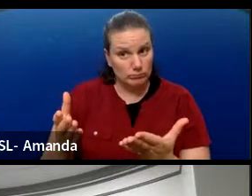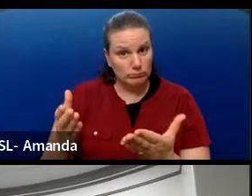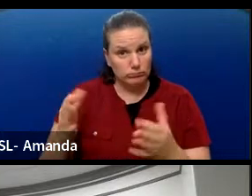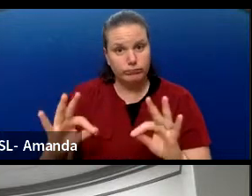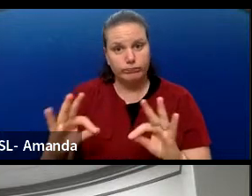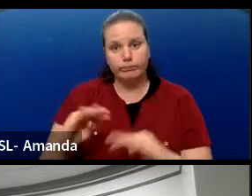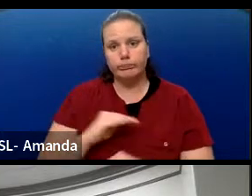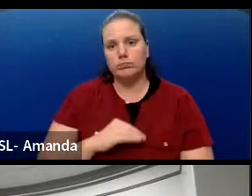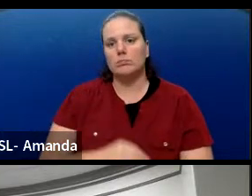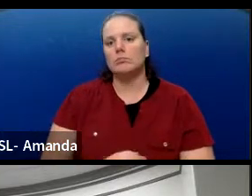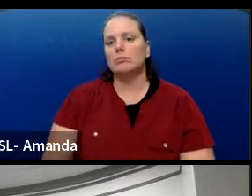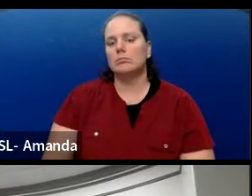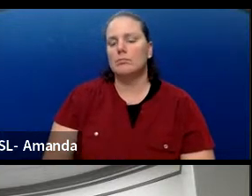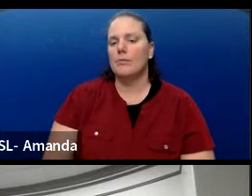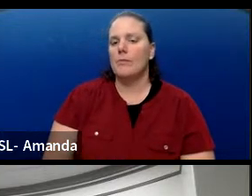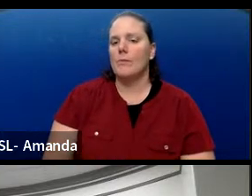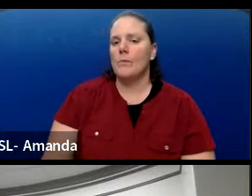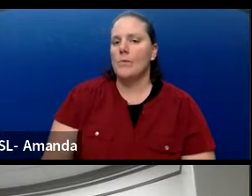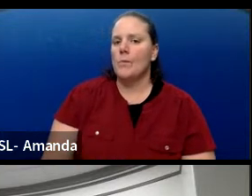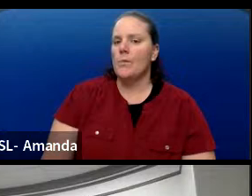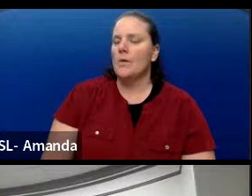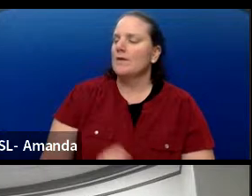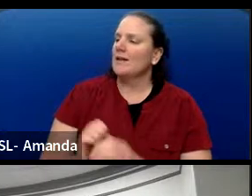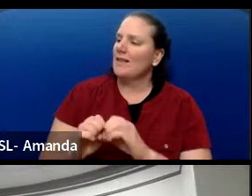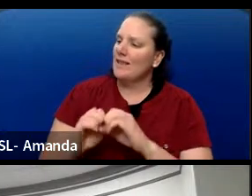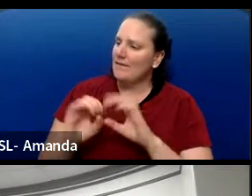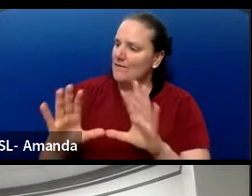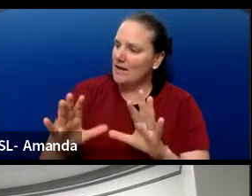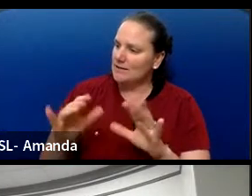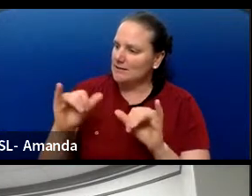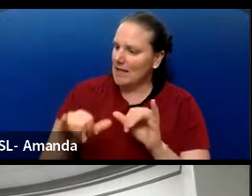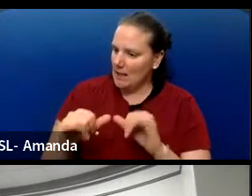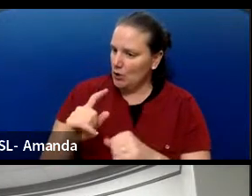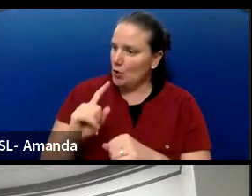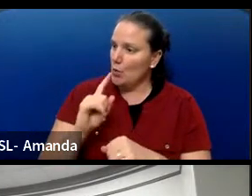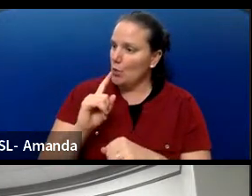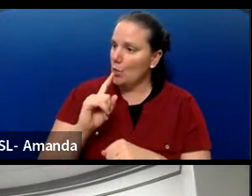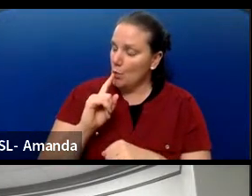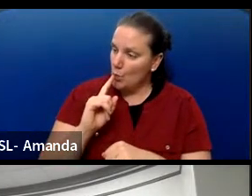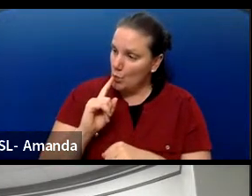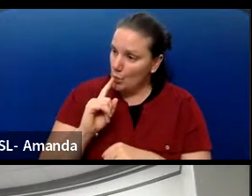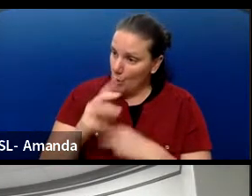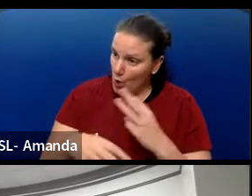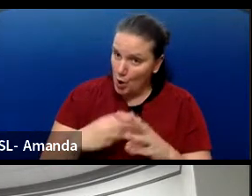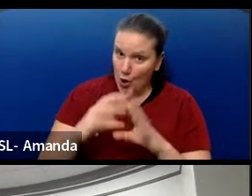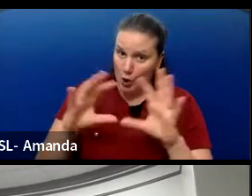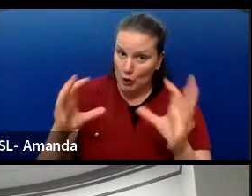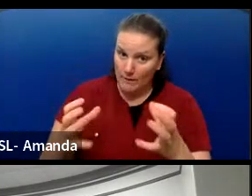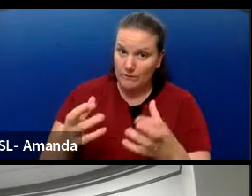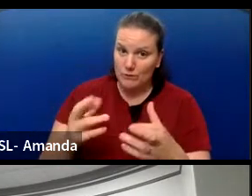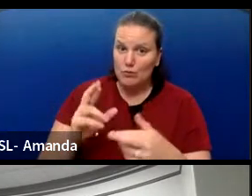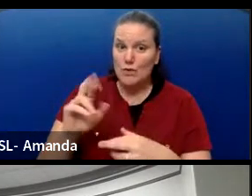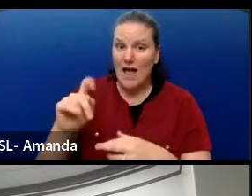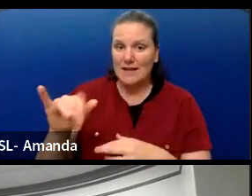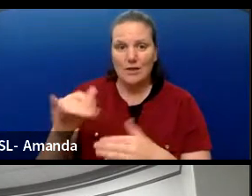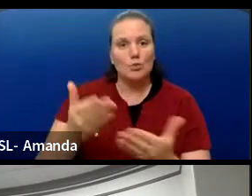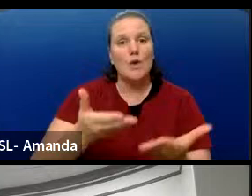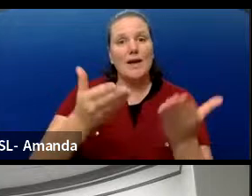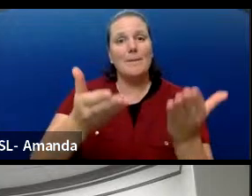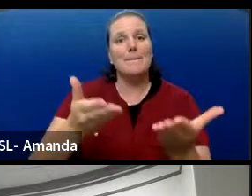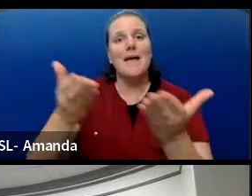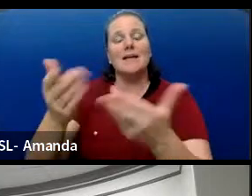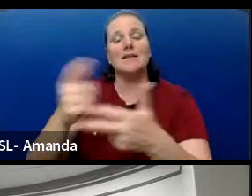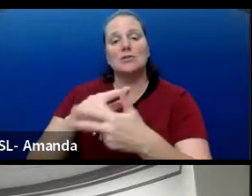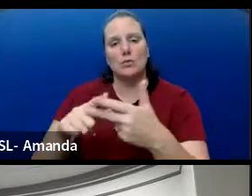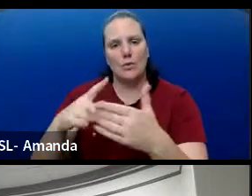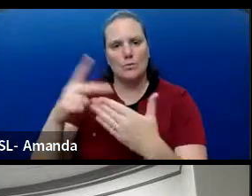And just to clarify, because I want us always to stay in the world of reality, recommend. You all will be recommending things to the program, so we